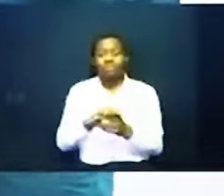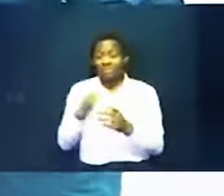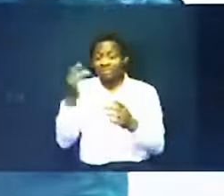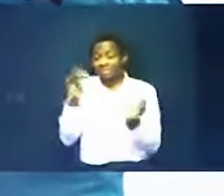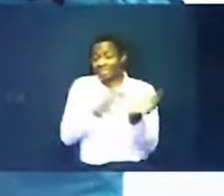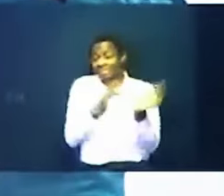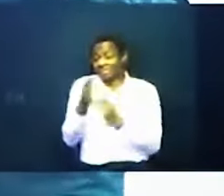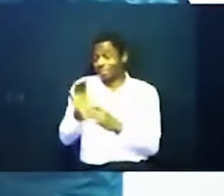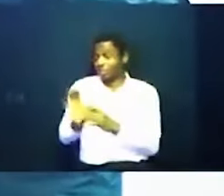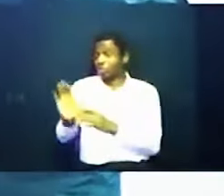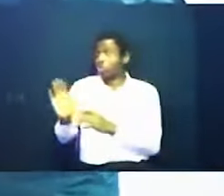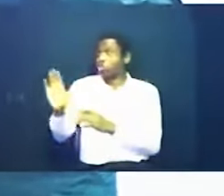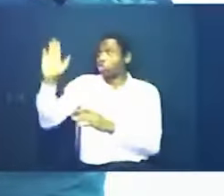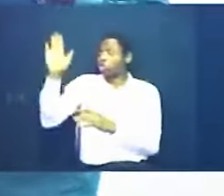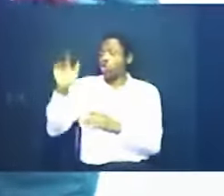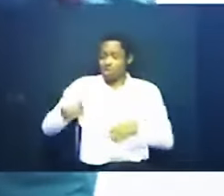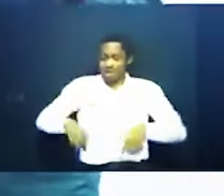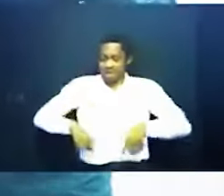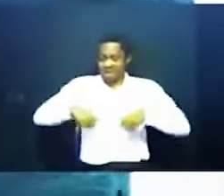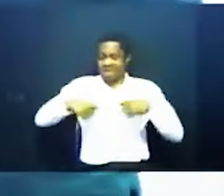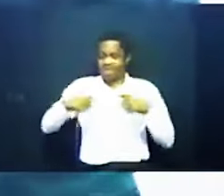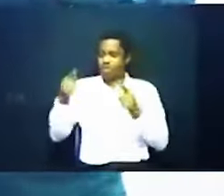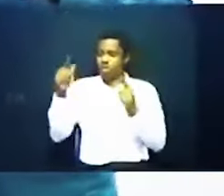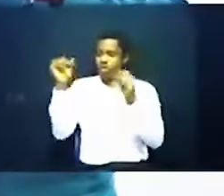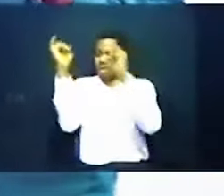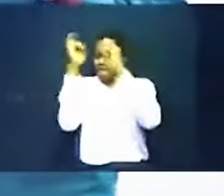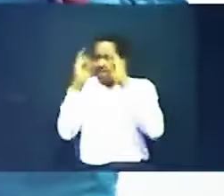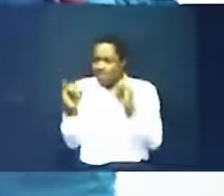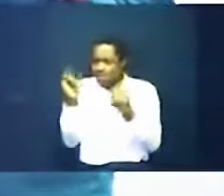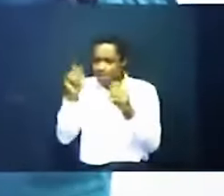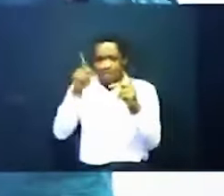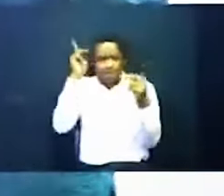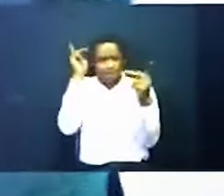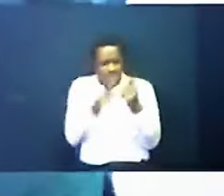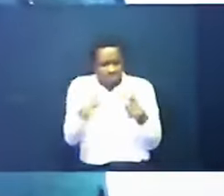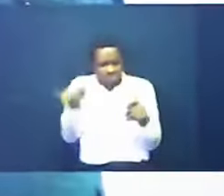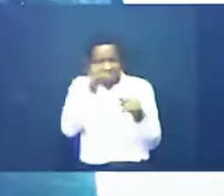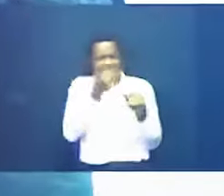his image should be perfected in us ever